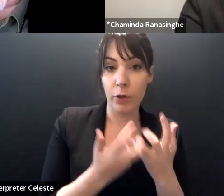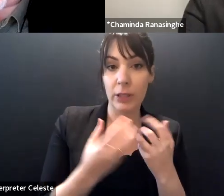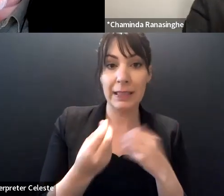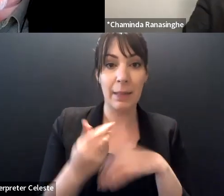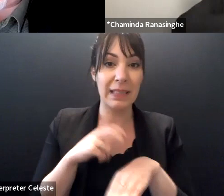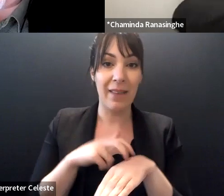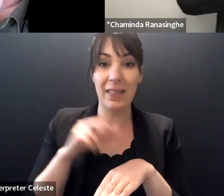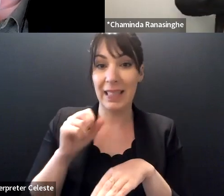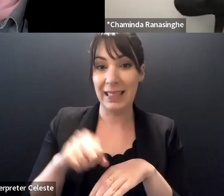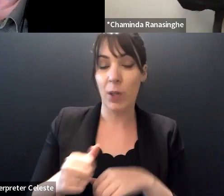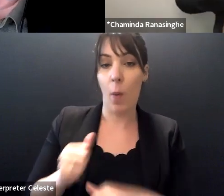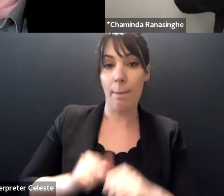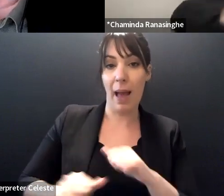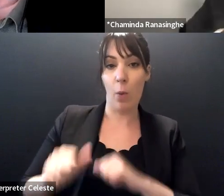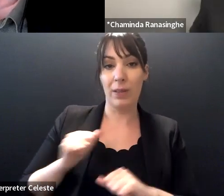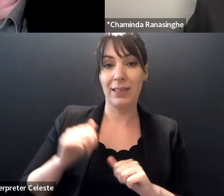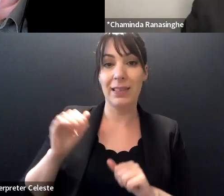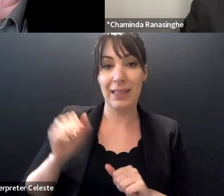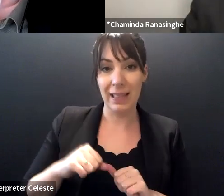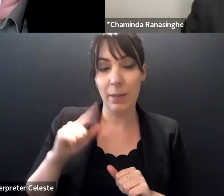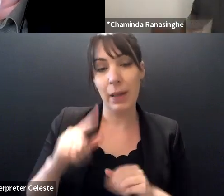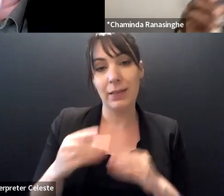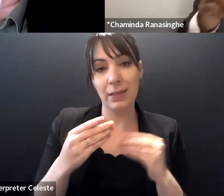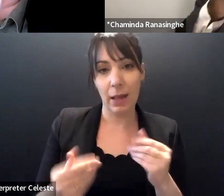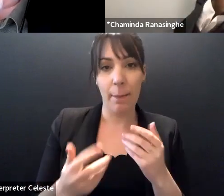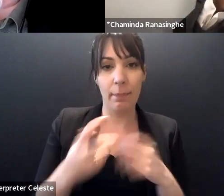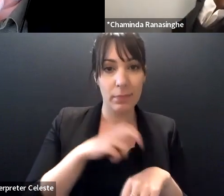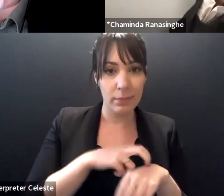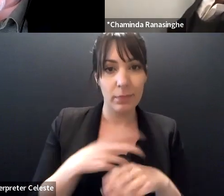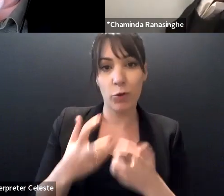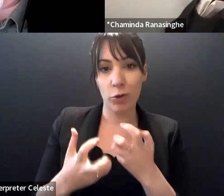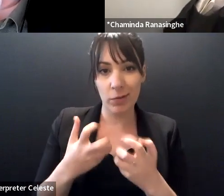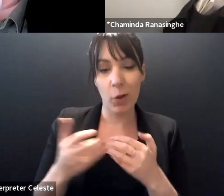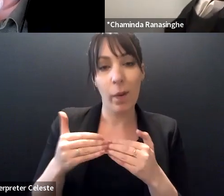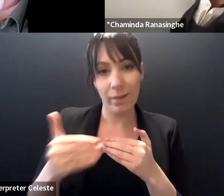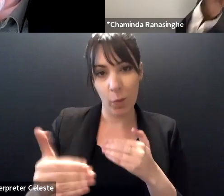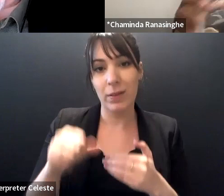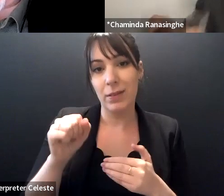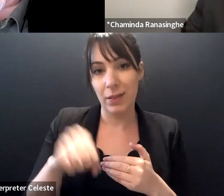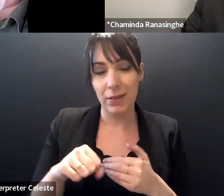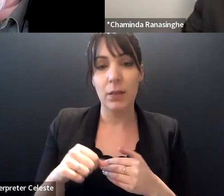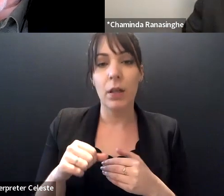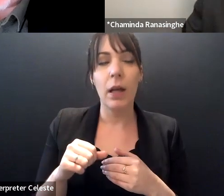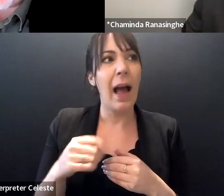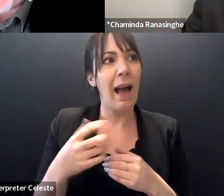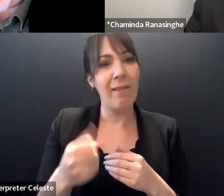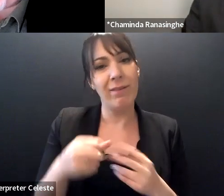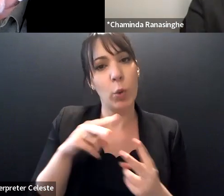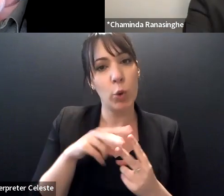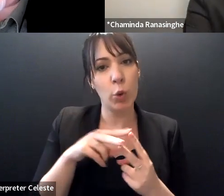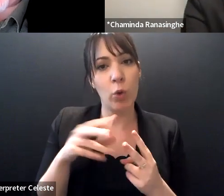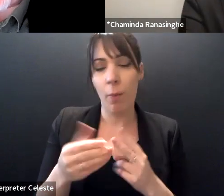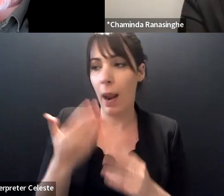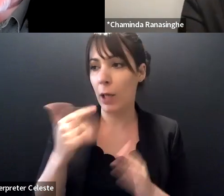certainly embracing and taking that forward. I've forgotten which institutions, but there was two, and one in particular at our last assistive tech